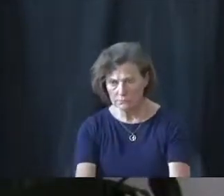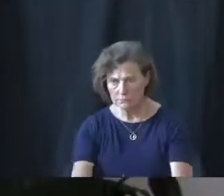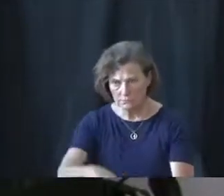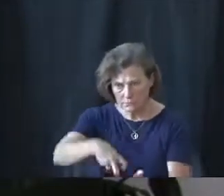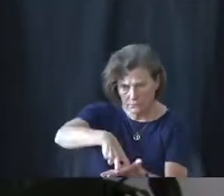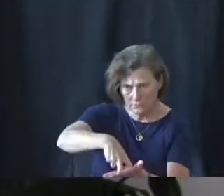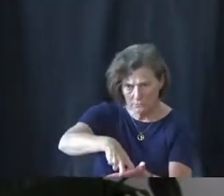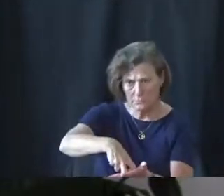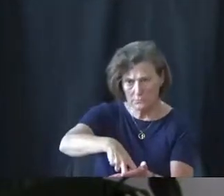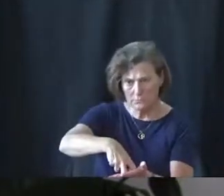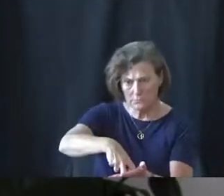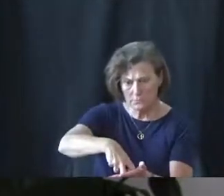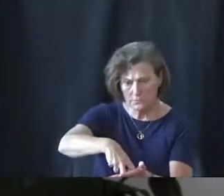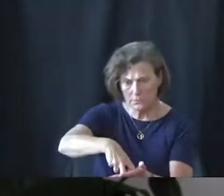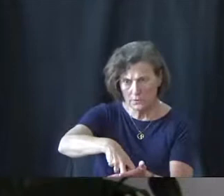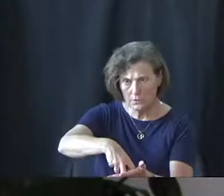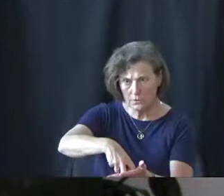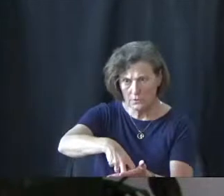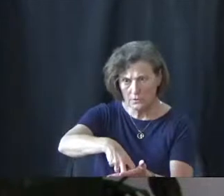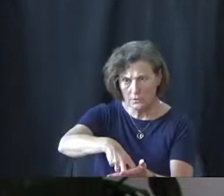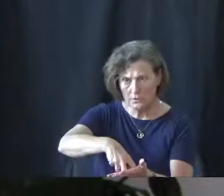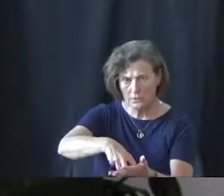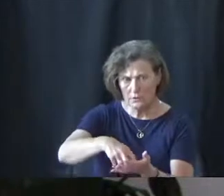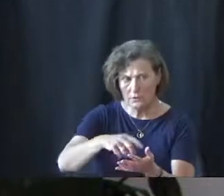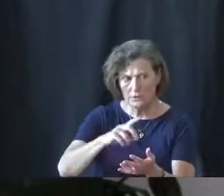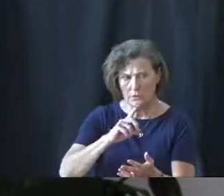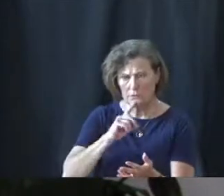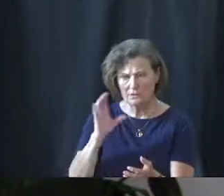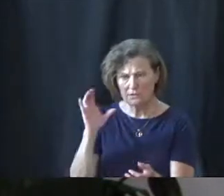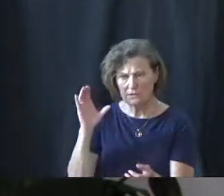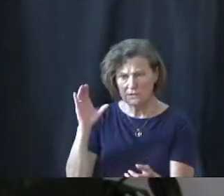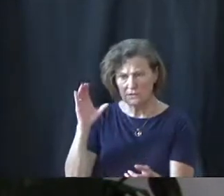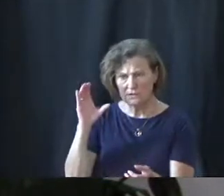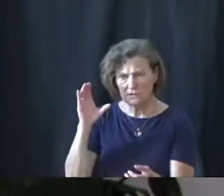And there is this eerie,